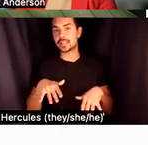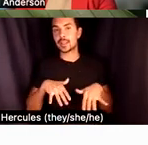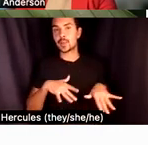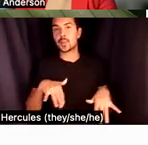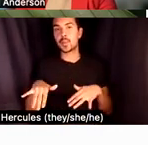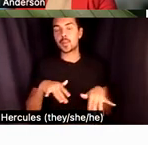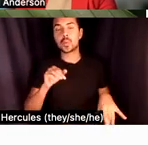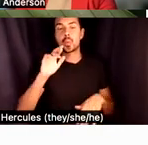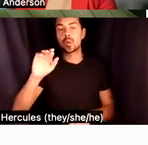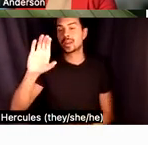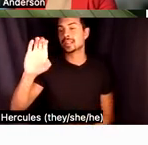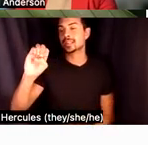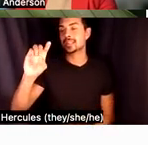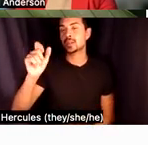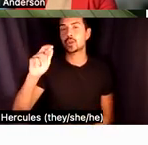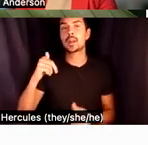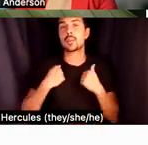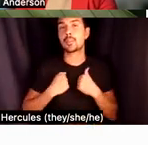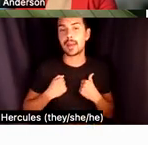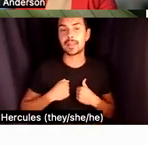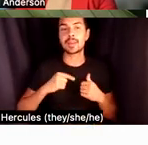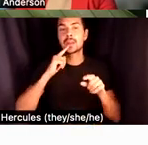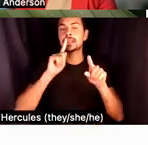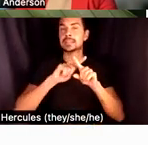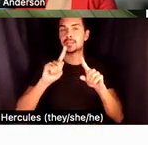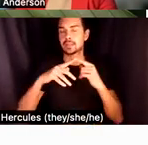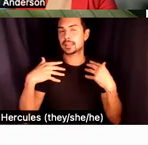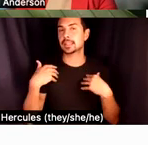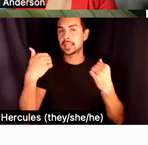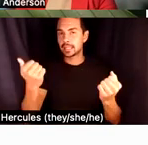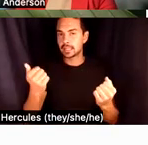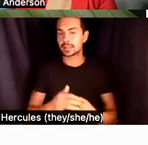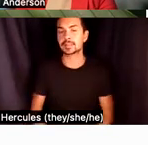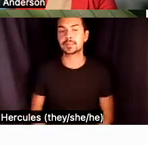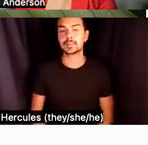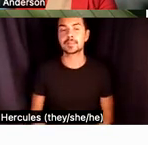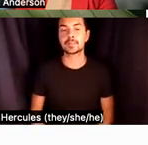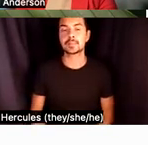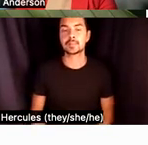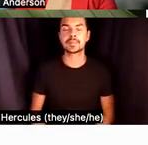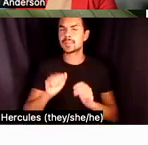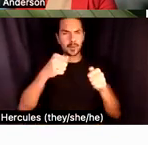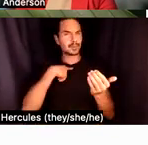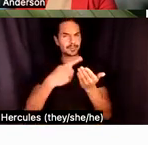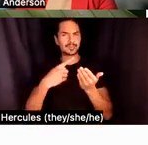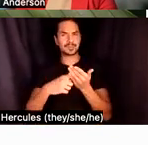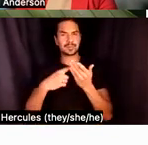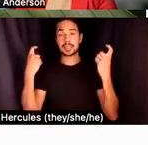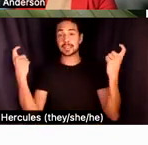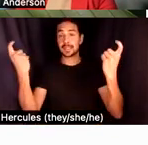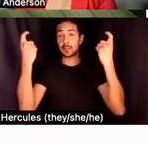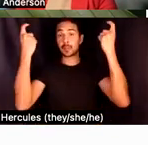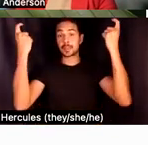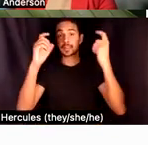ways of kind of providing healing. Can we also talk about that importance of even like So ceremony around, which Anna could maybe